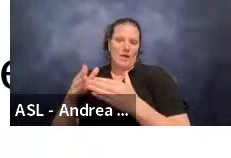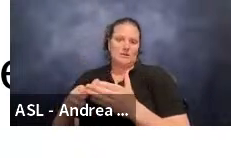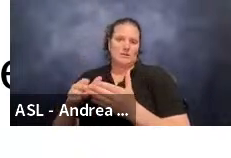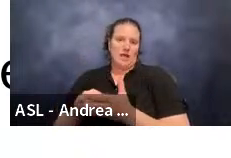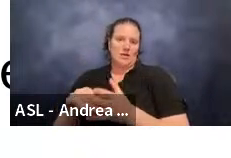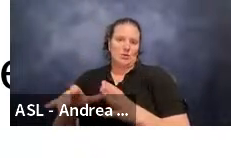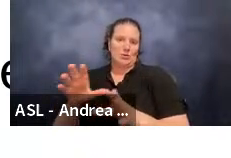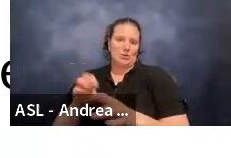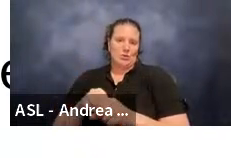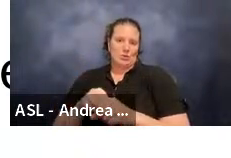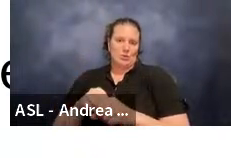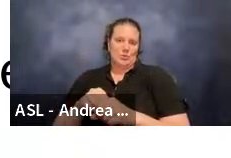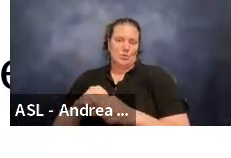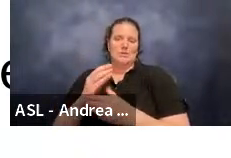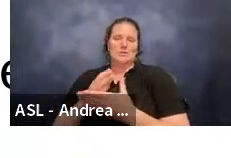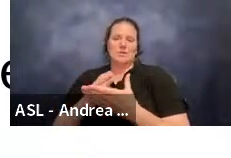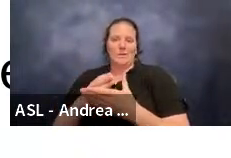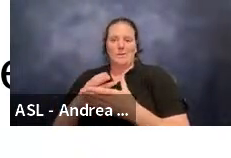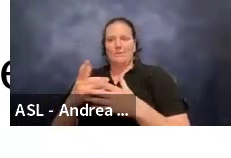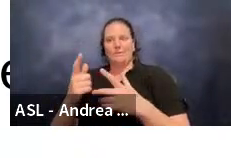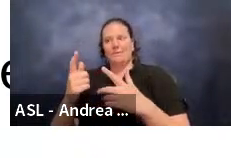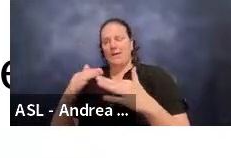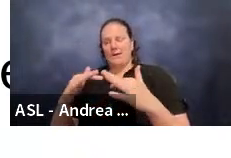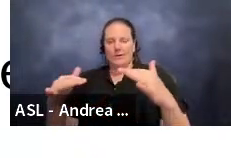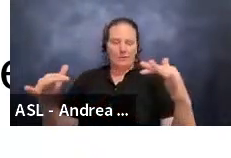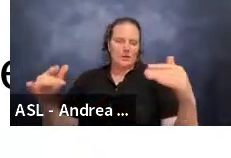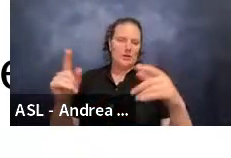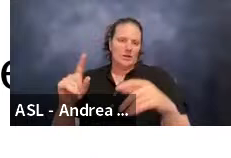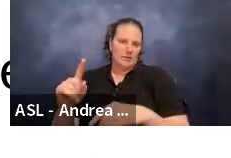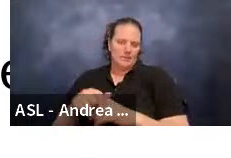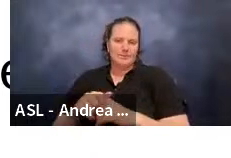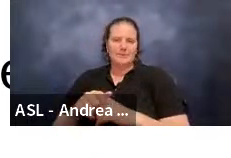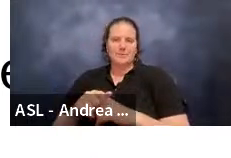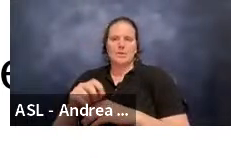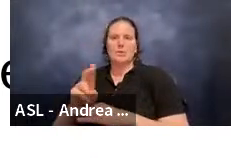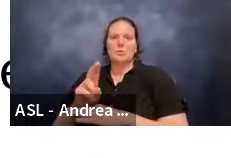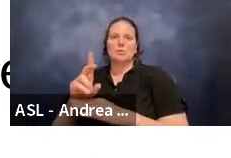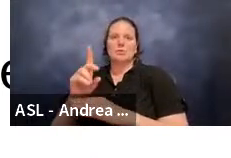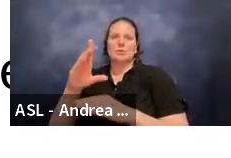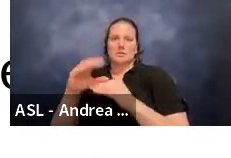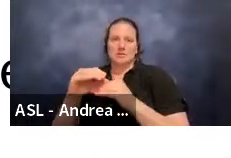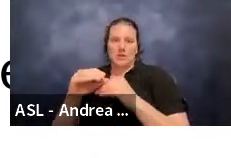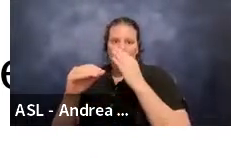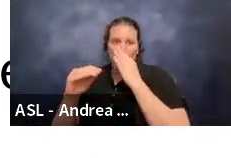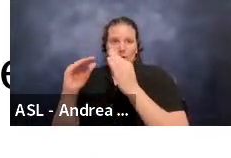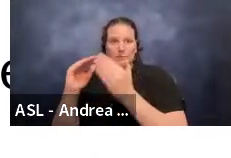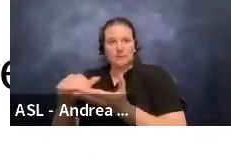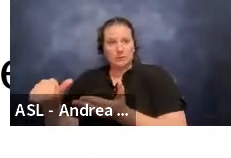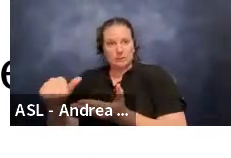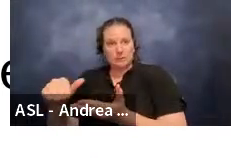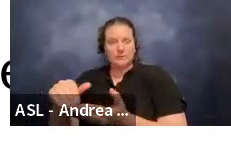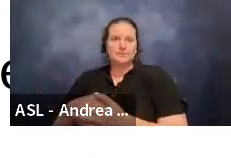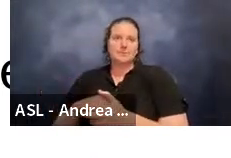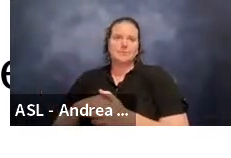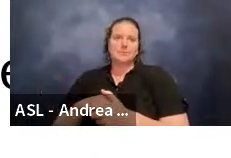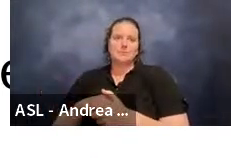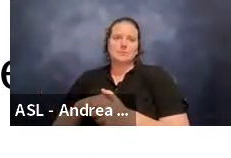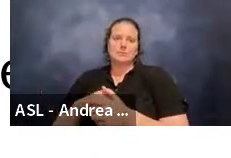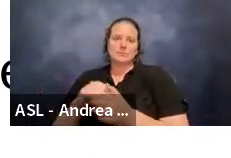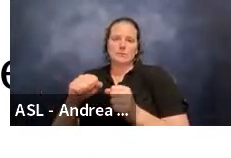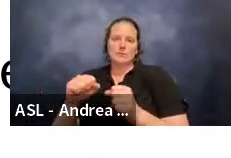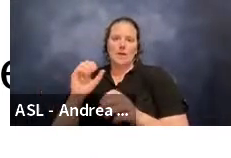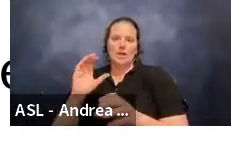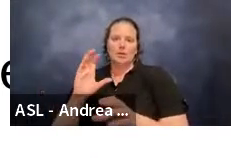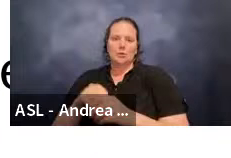include some level of variability. User discounts and or exemptions, as noted, this can